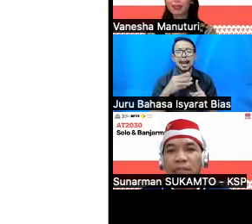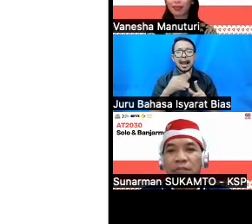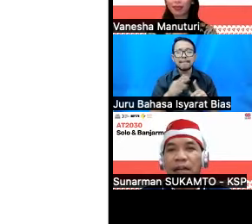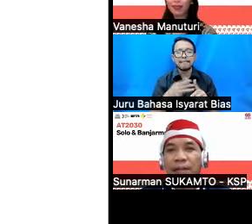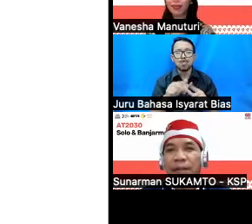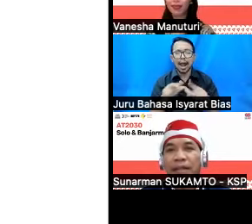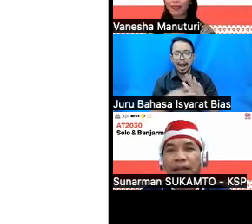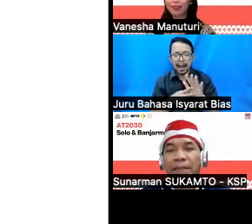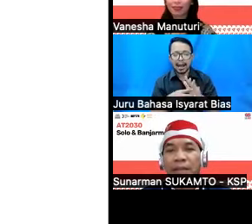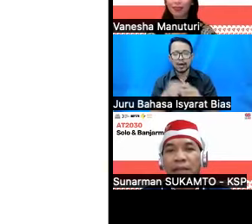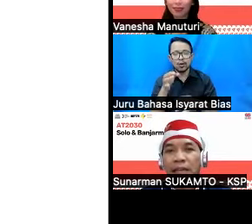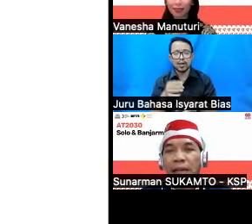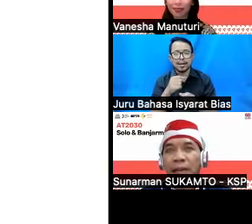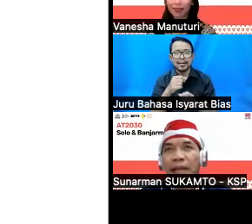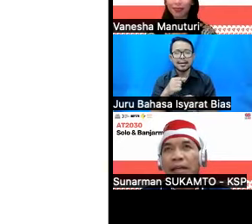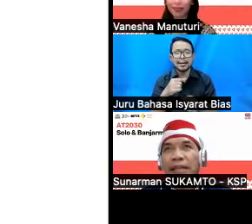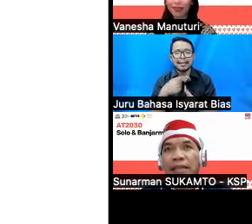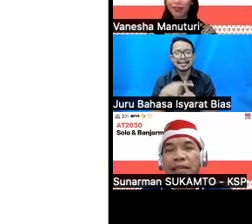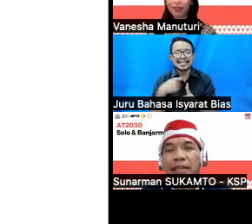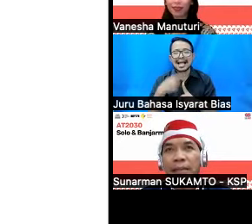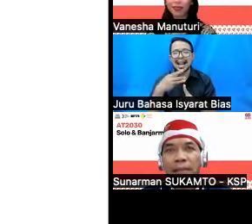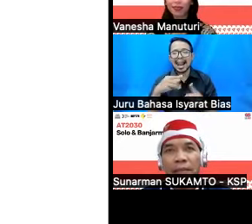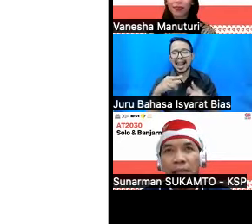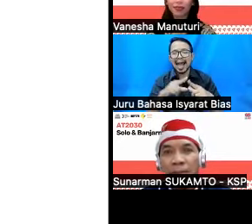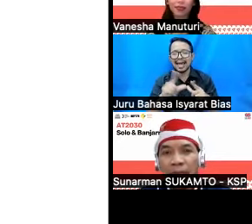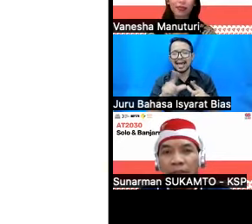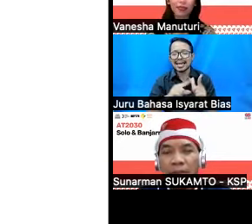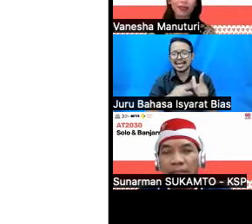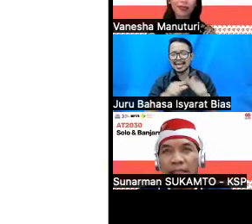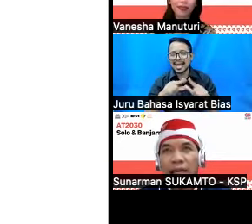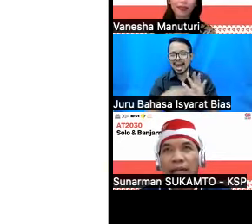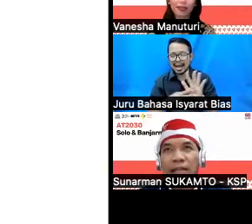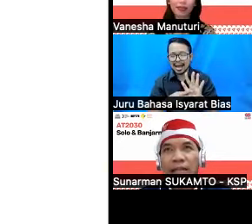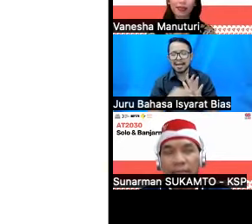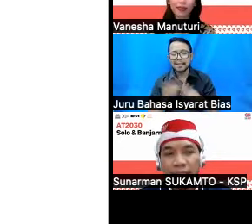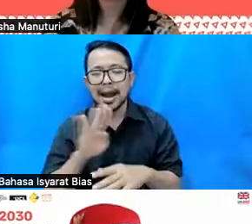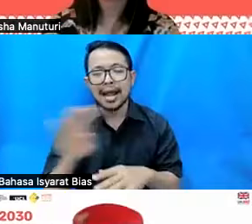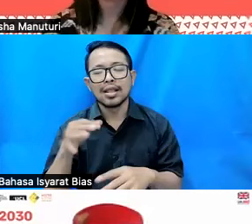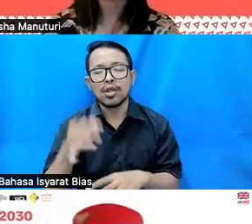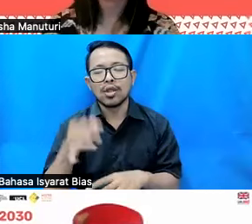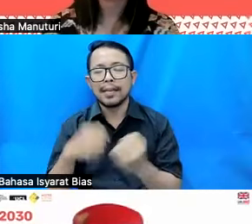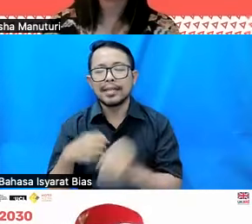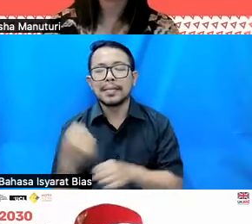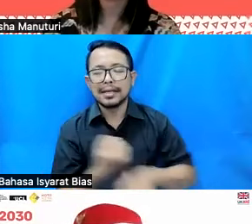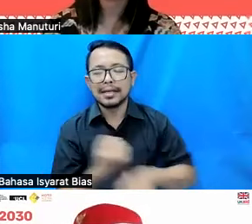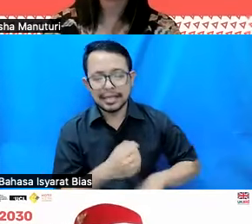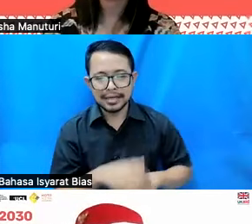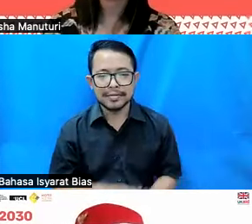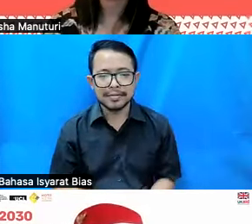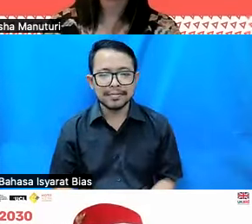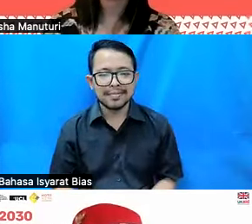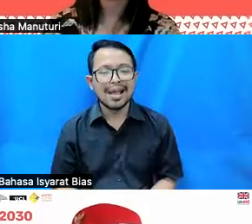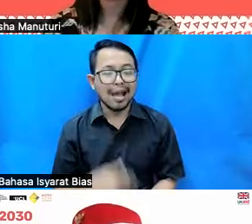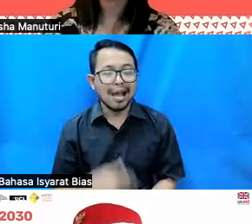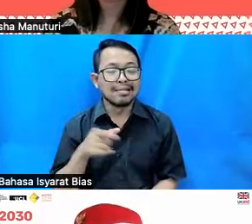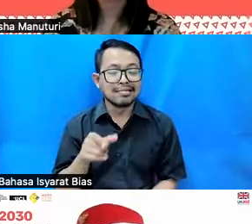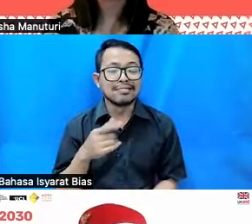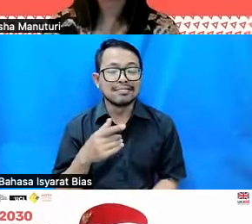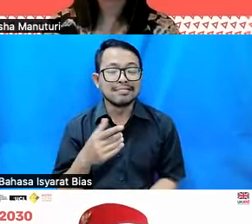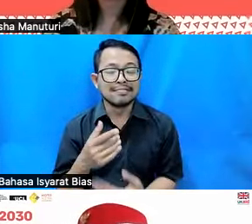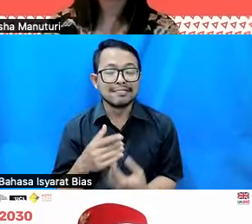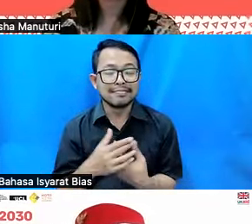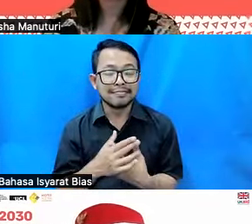Barat from the city of Banjarmasin. This is comments from me, myself, Sunarman Sukamto, based on